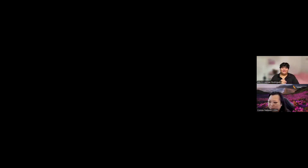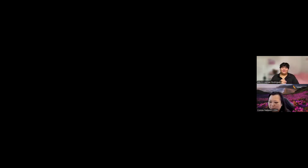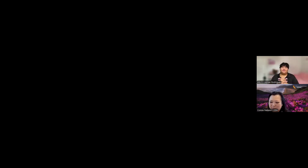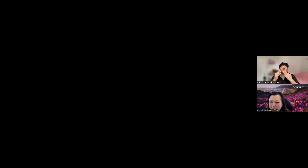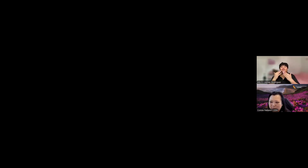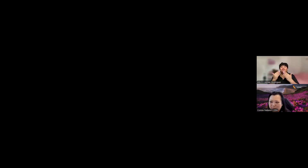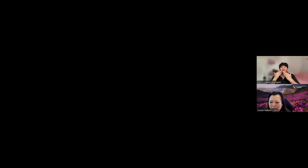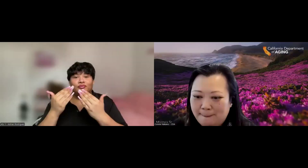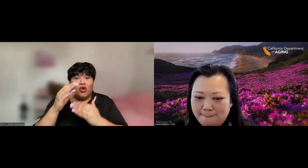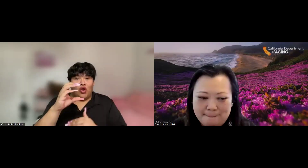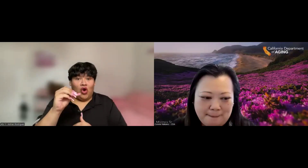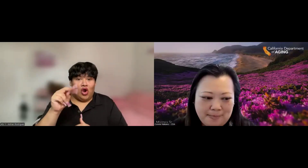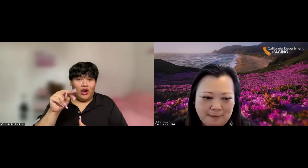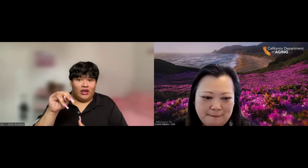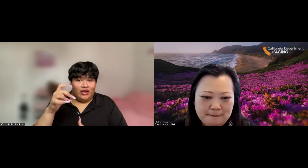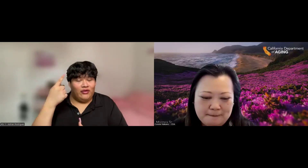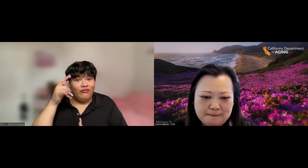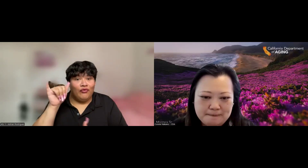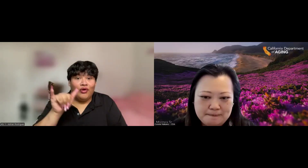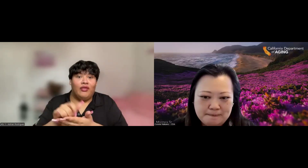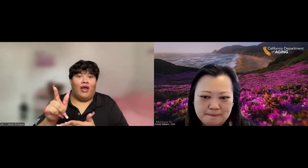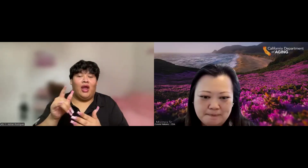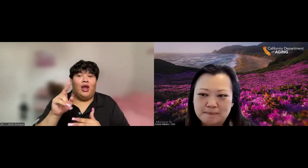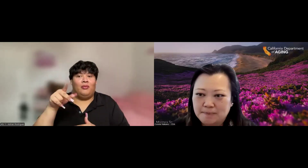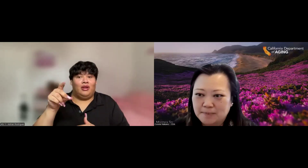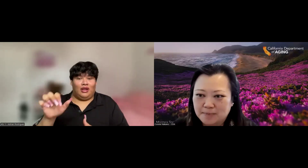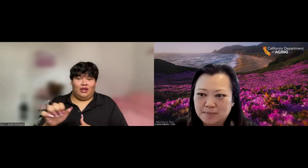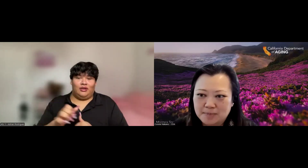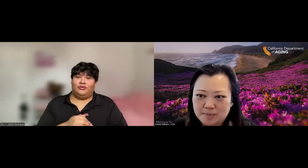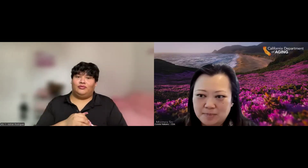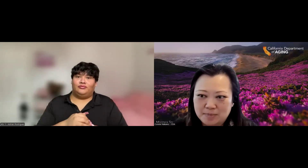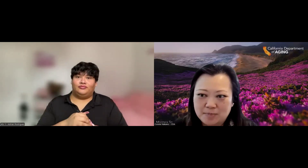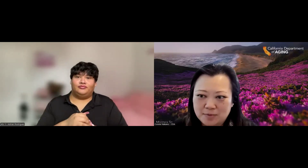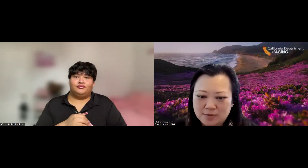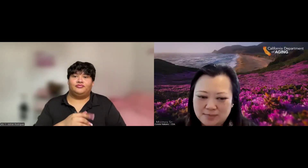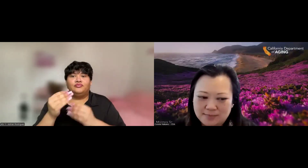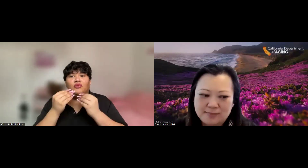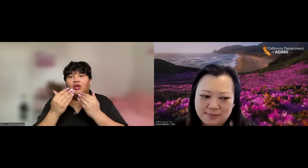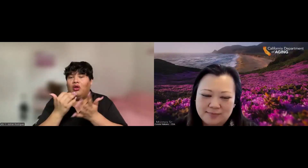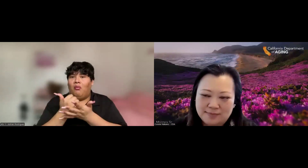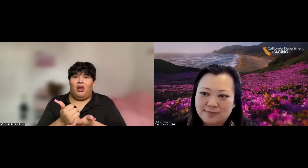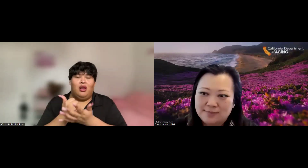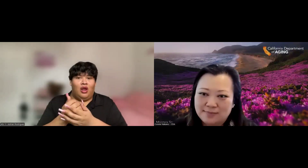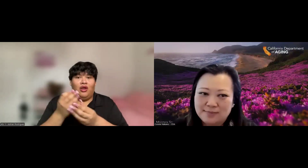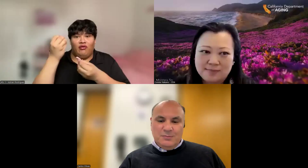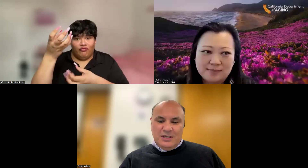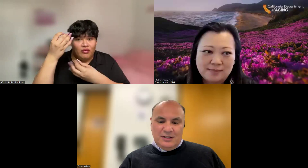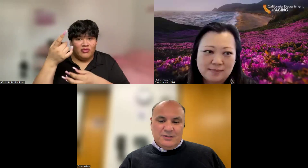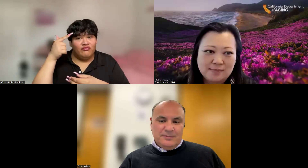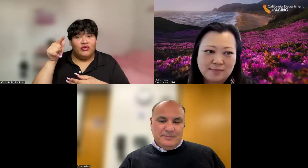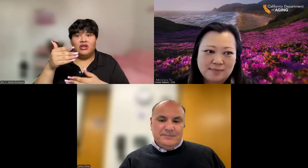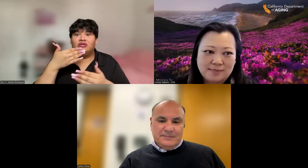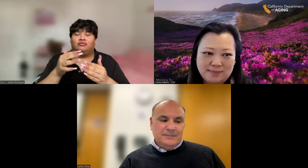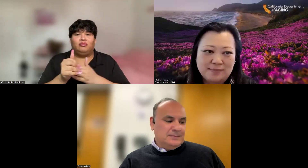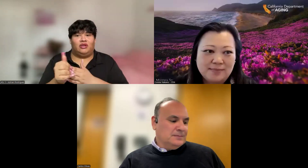Thank you, Connie, for that update. Caregivers get a lot of information, especially in the